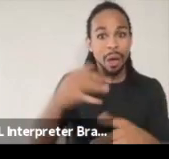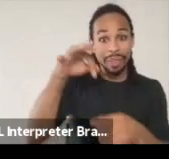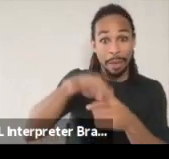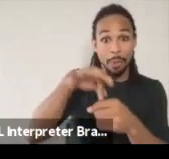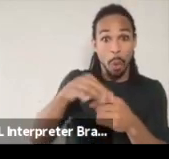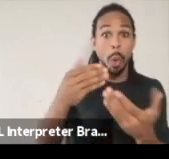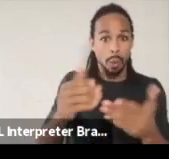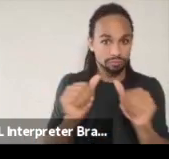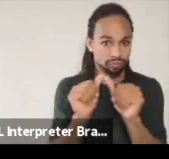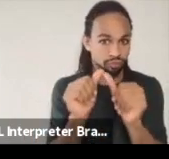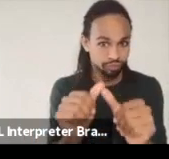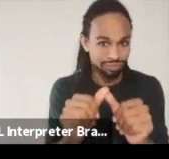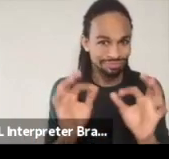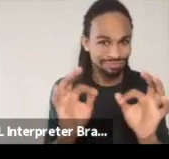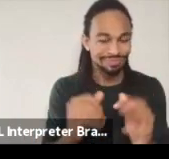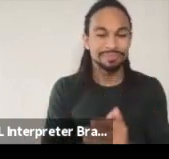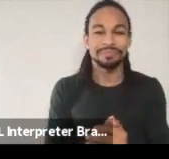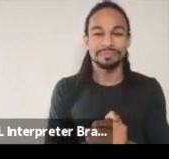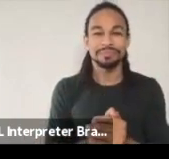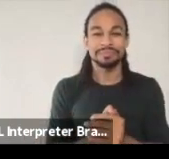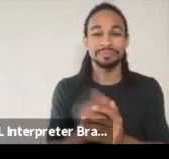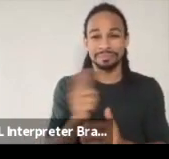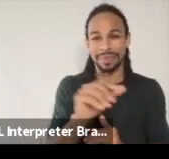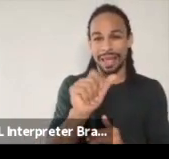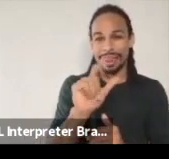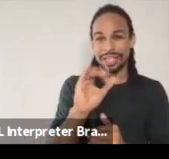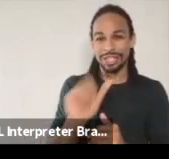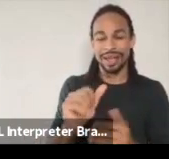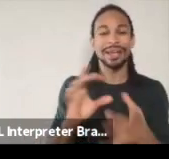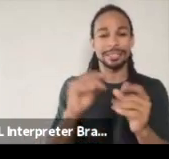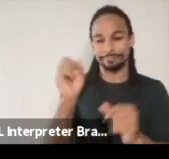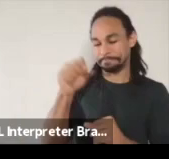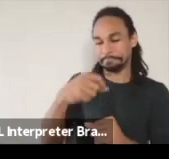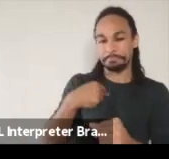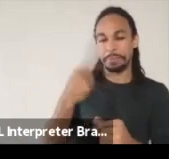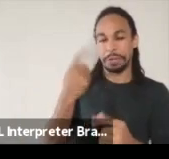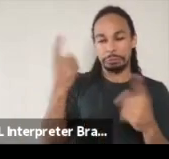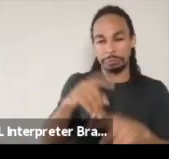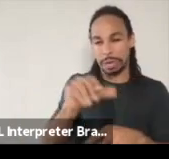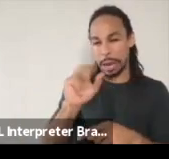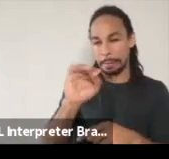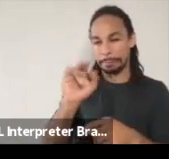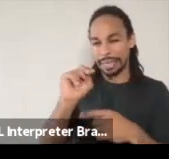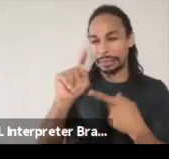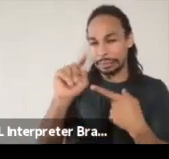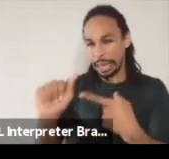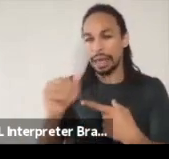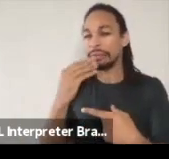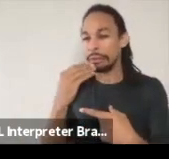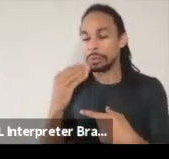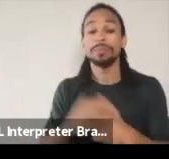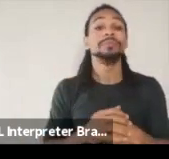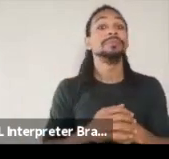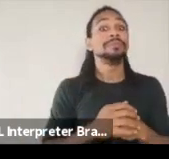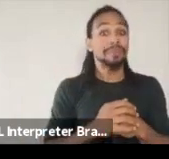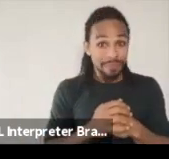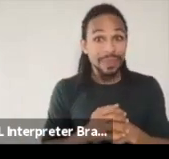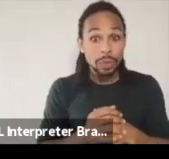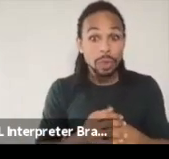Sure. Sorry, I was muted. I was in deep agreement with you, Amita. So just as we're, you